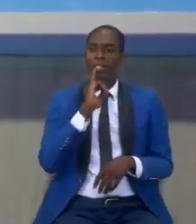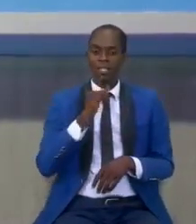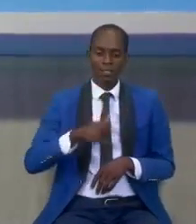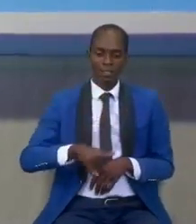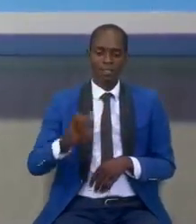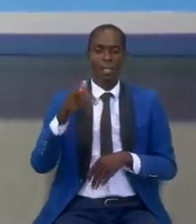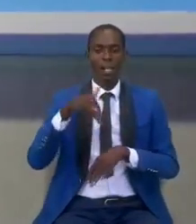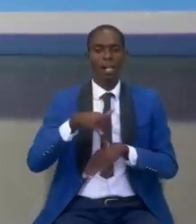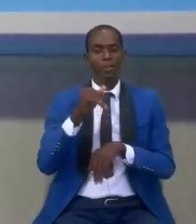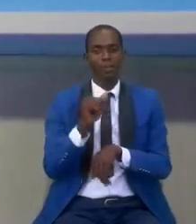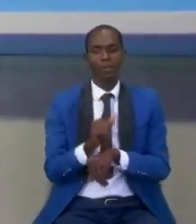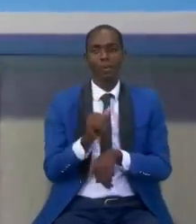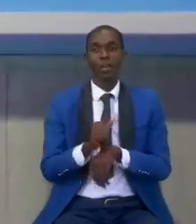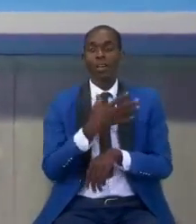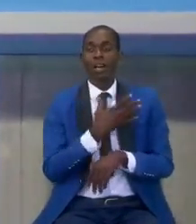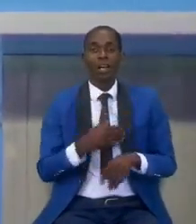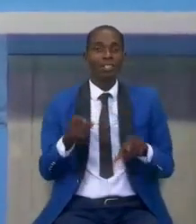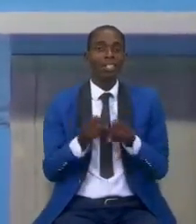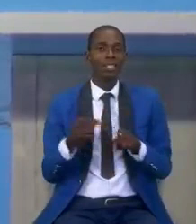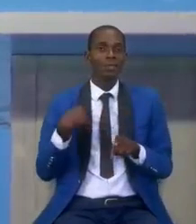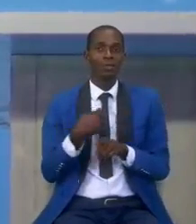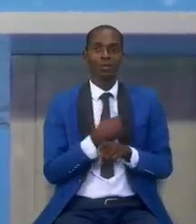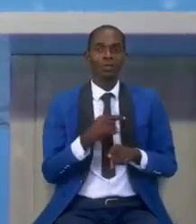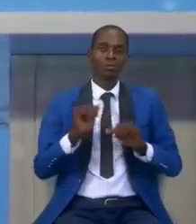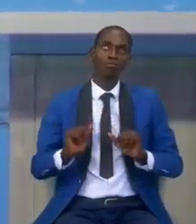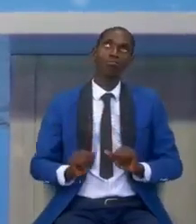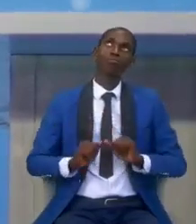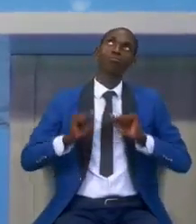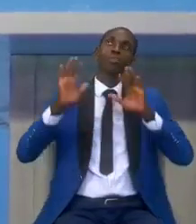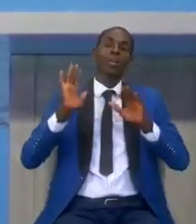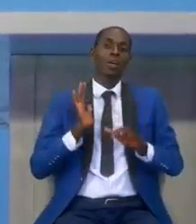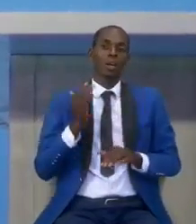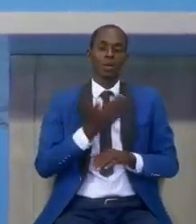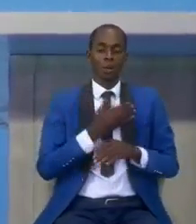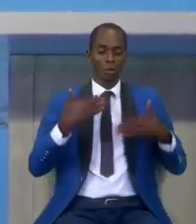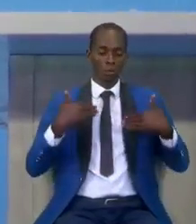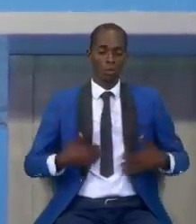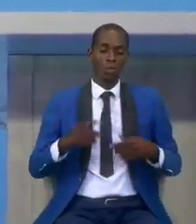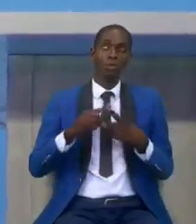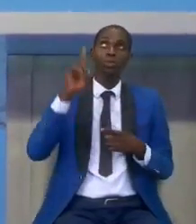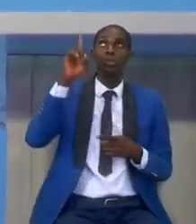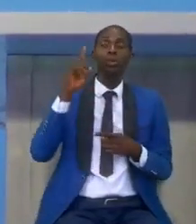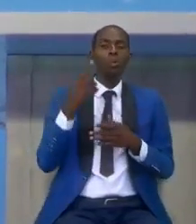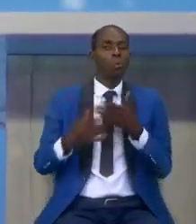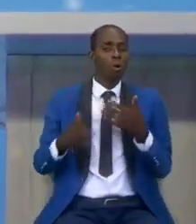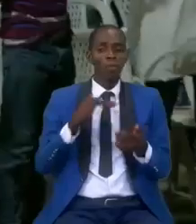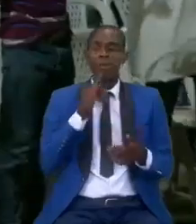Him, whatever is wrong there, He will heal. He will